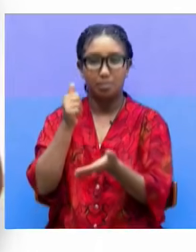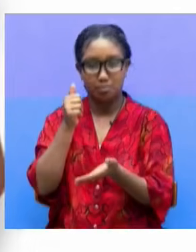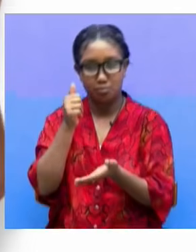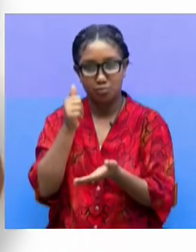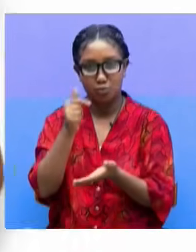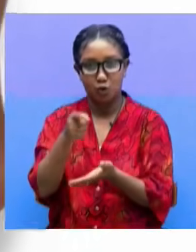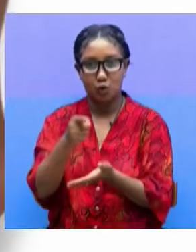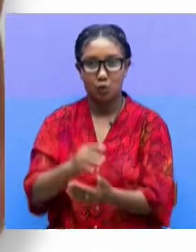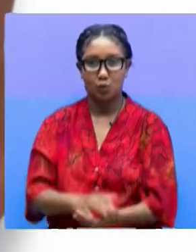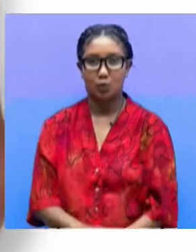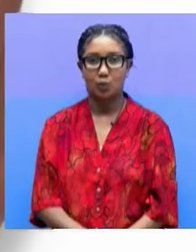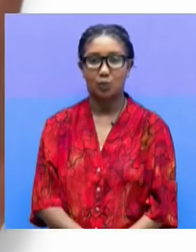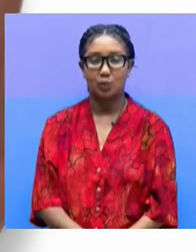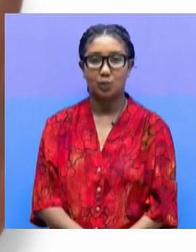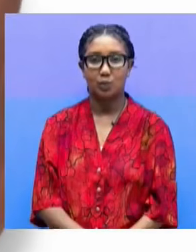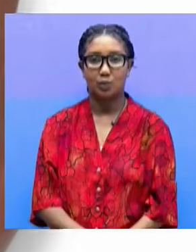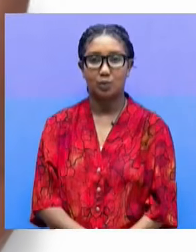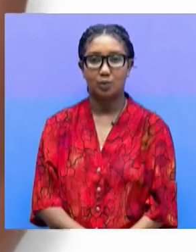help